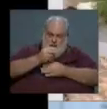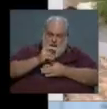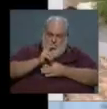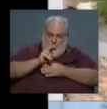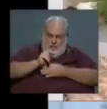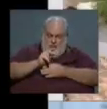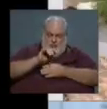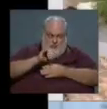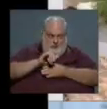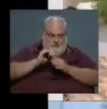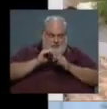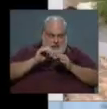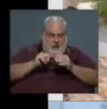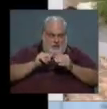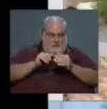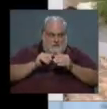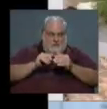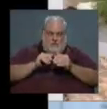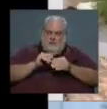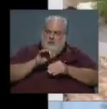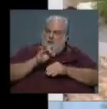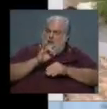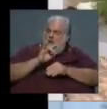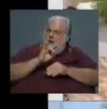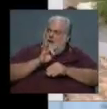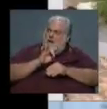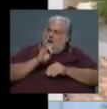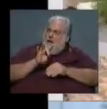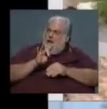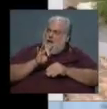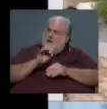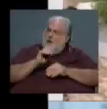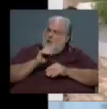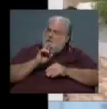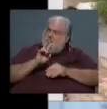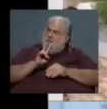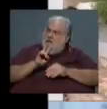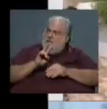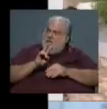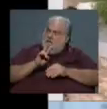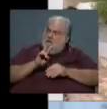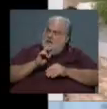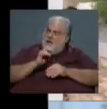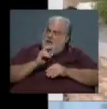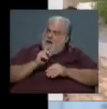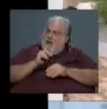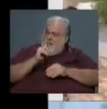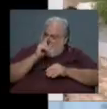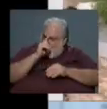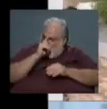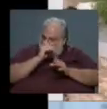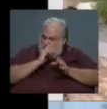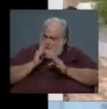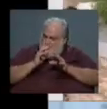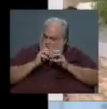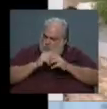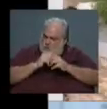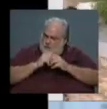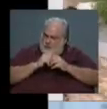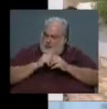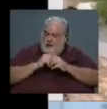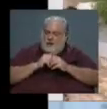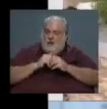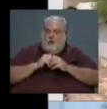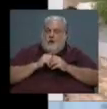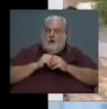That's the house adjacent. I believe it was 88... 07, I think. I can't remember that. I thought y'all said you purchased something and tore it down, or you... Well,